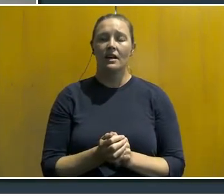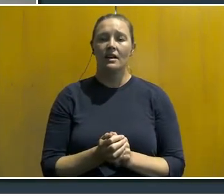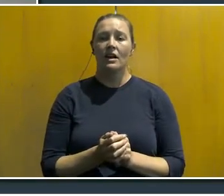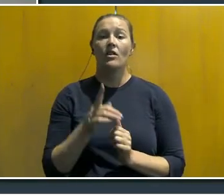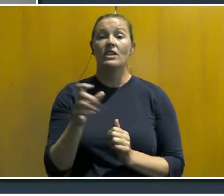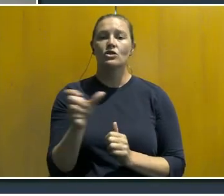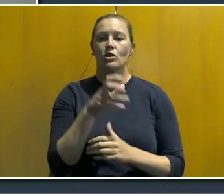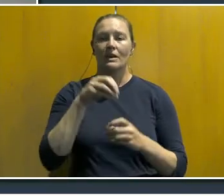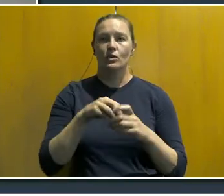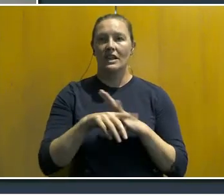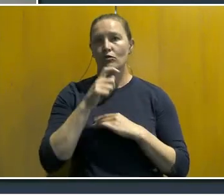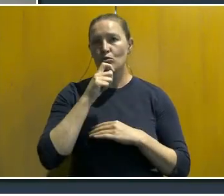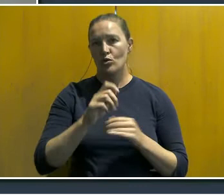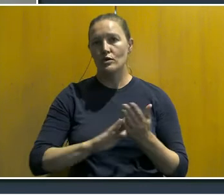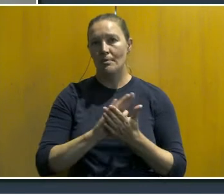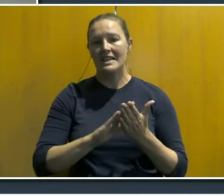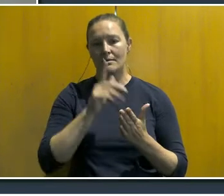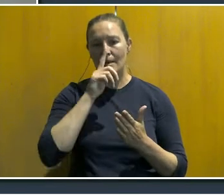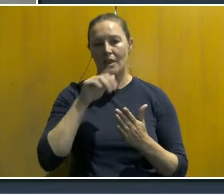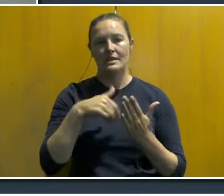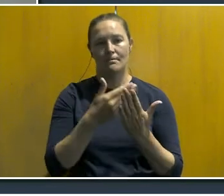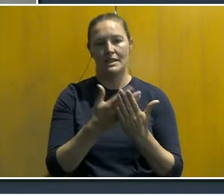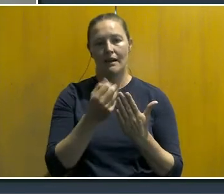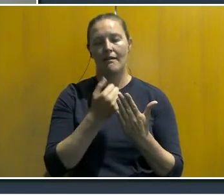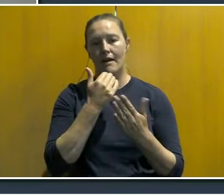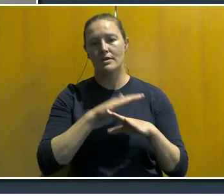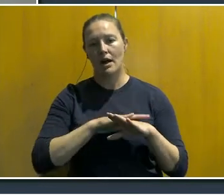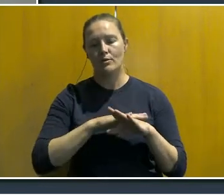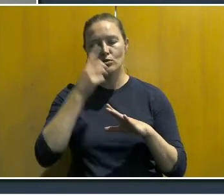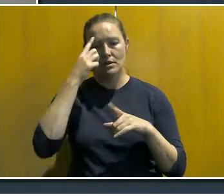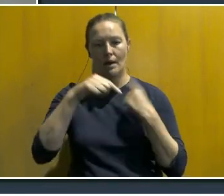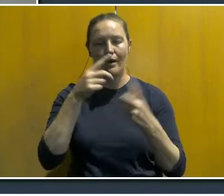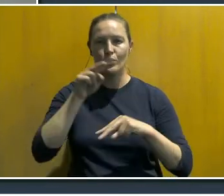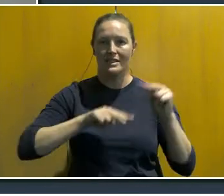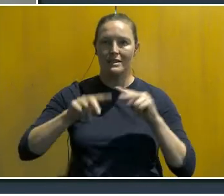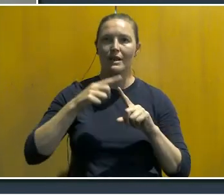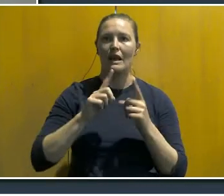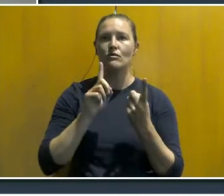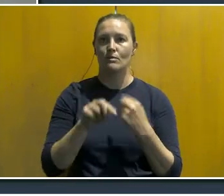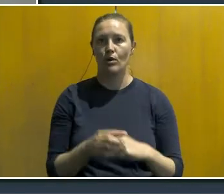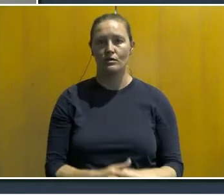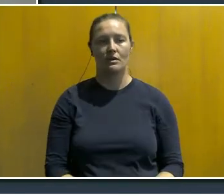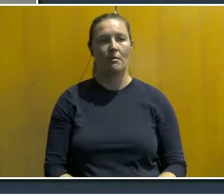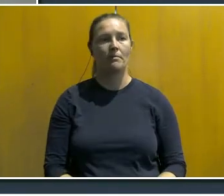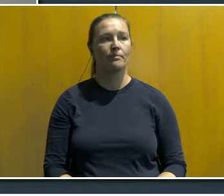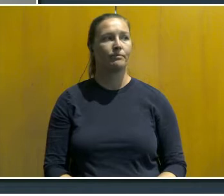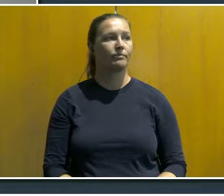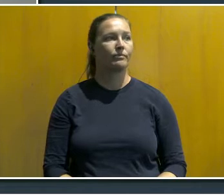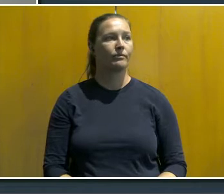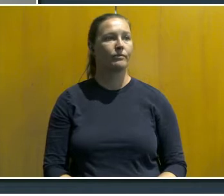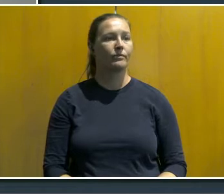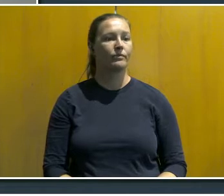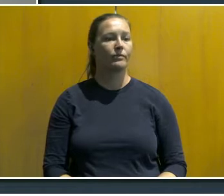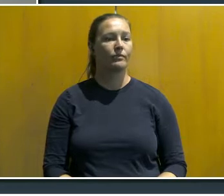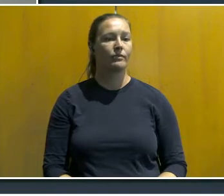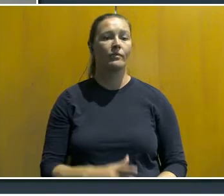in the report to give submitters an appropriate time to consider the assessment and respond. It leaves the impression